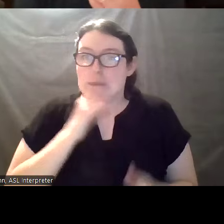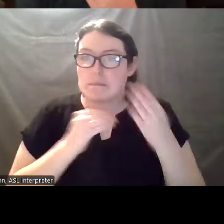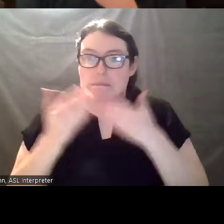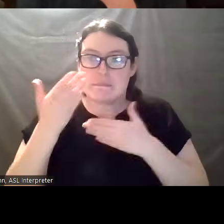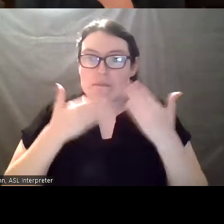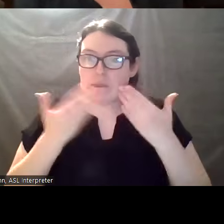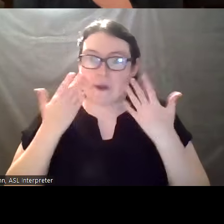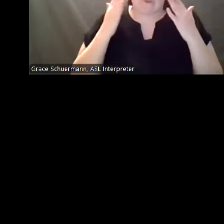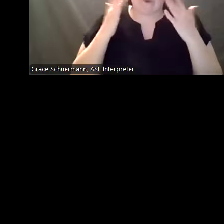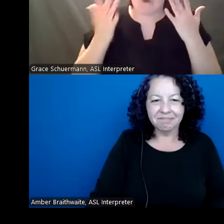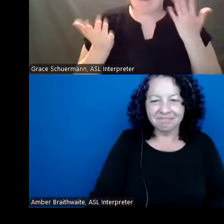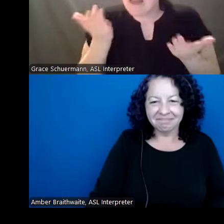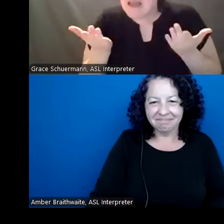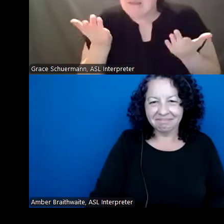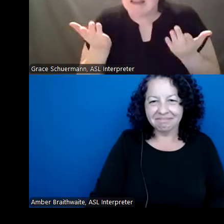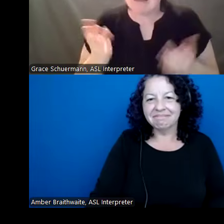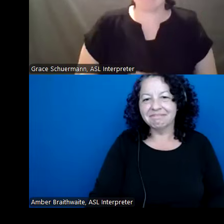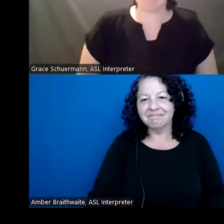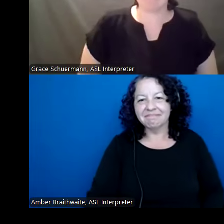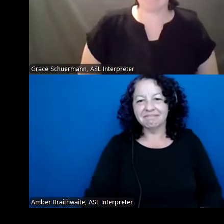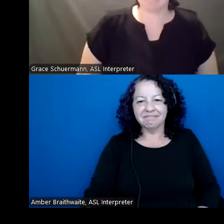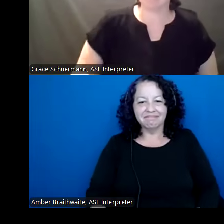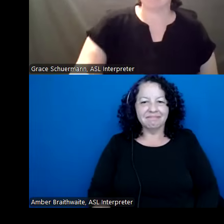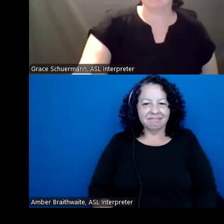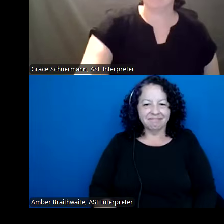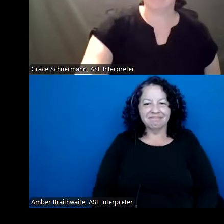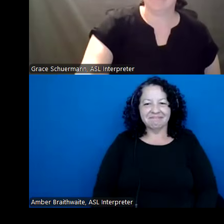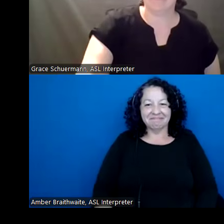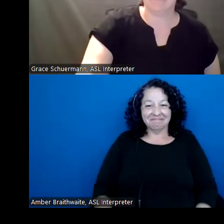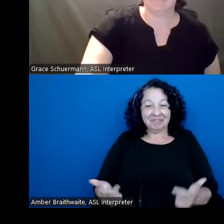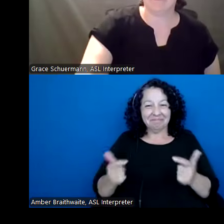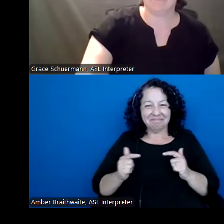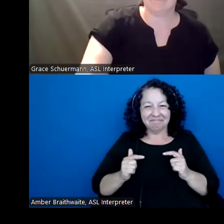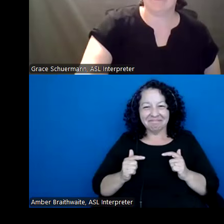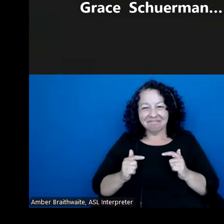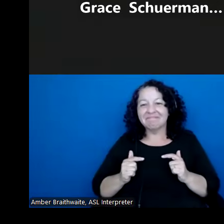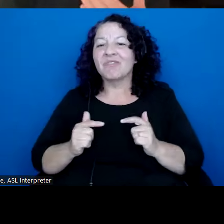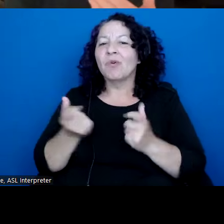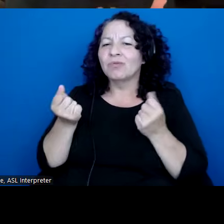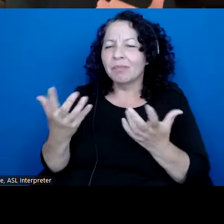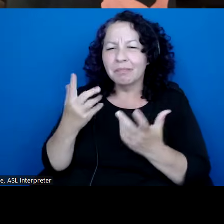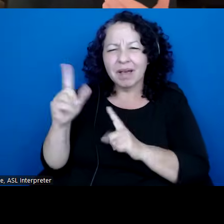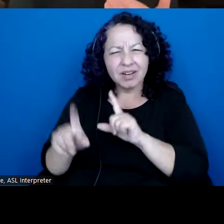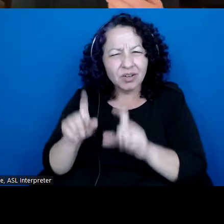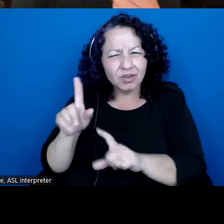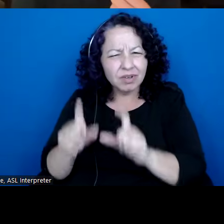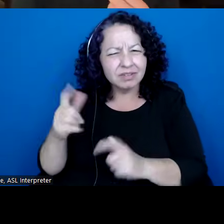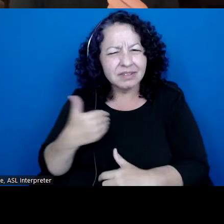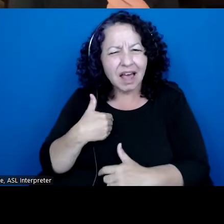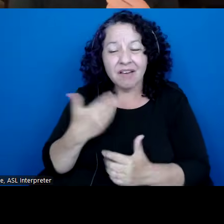absolute certainty. So I raise a lot of questions, and sometimes those questions are not